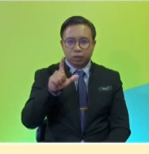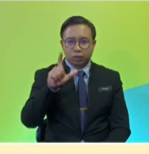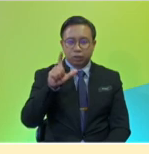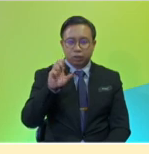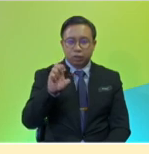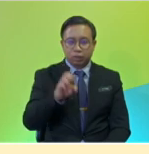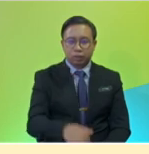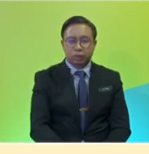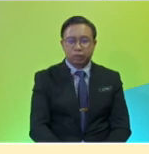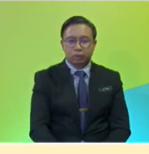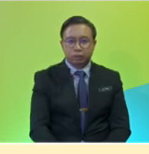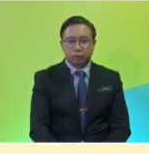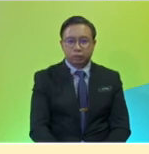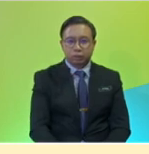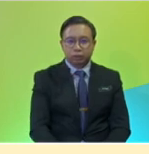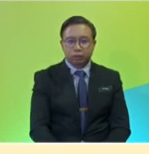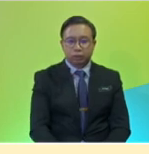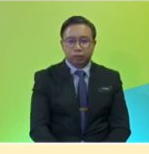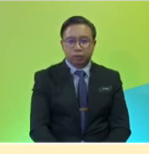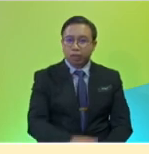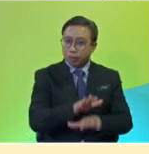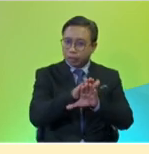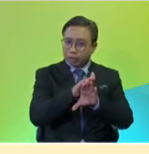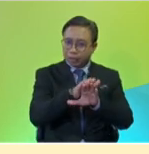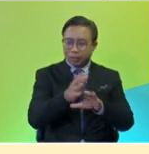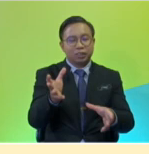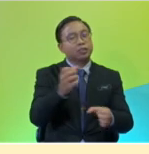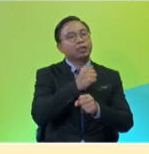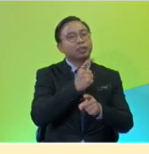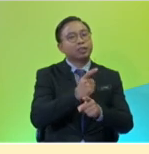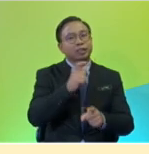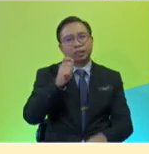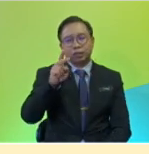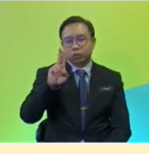T-U-R-T-L-E. What is that? Turtle, you've got it right.